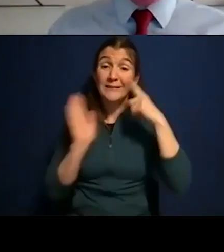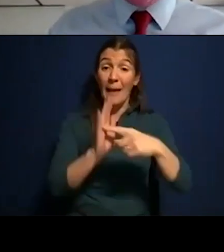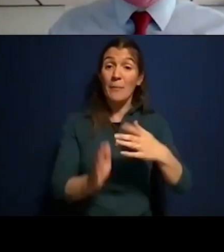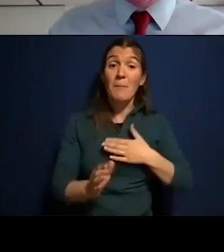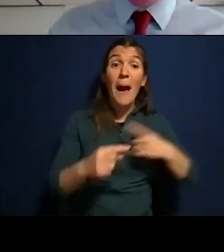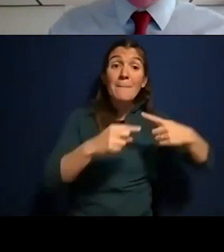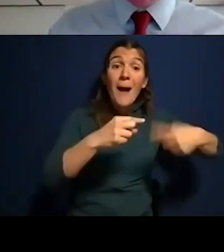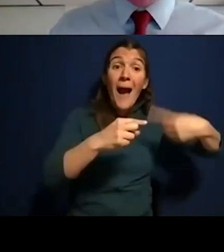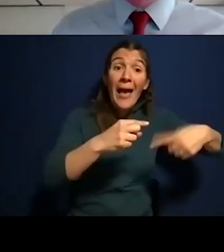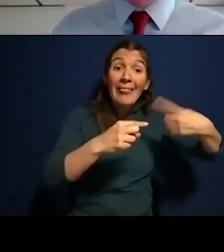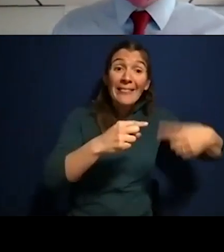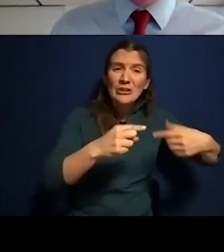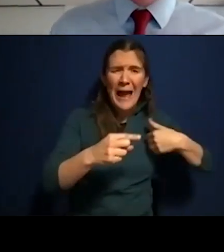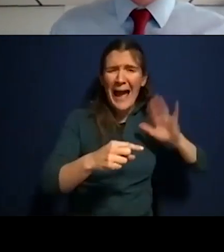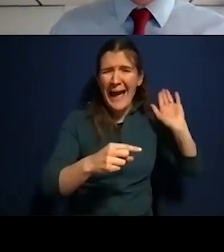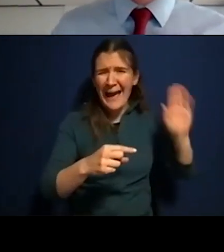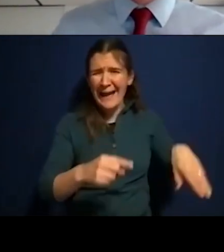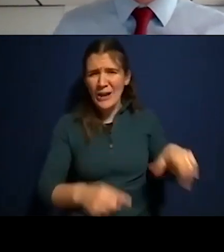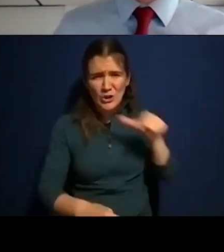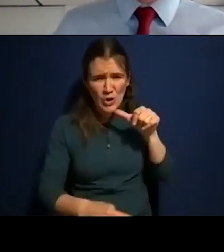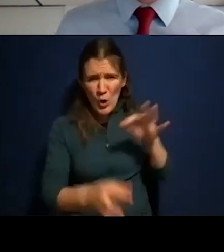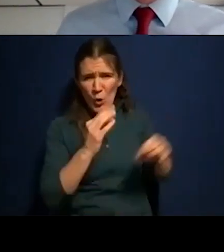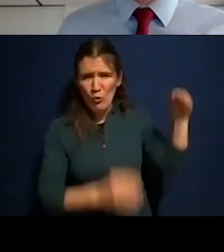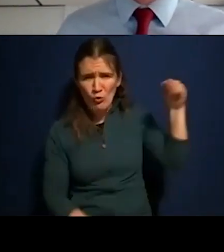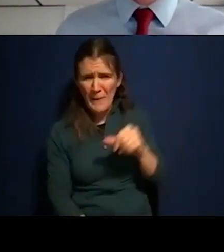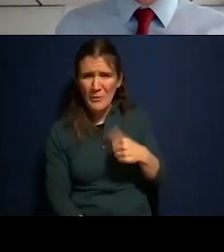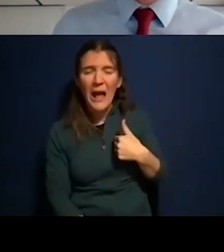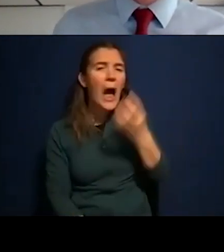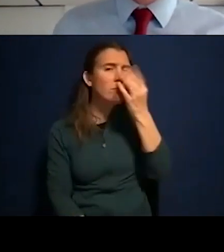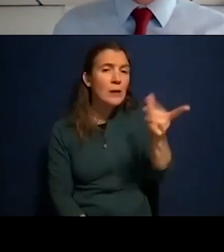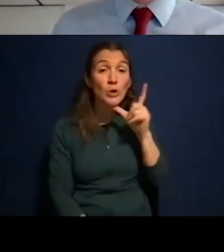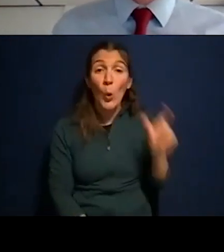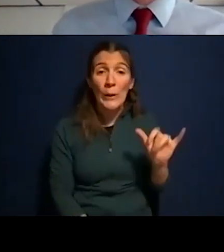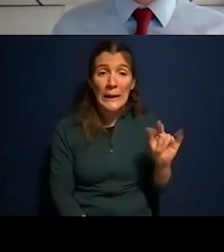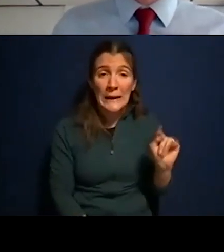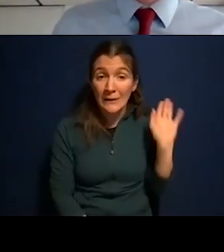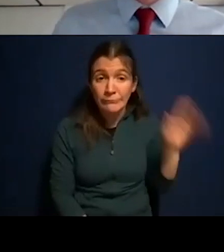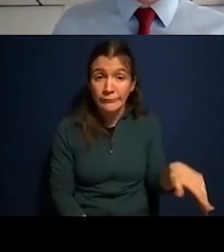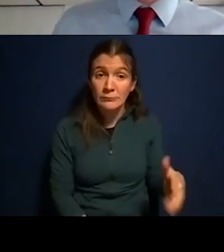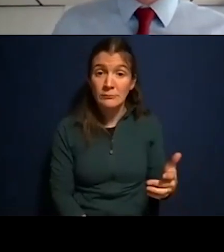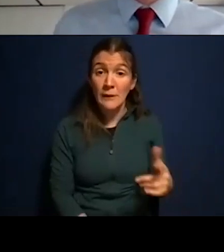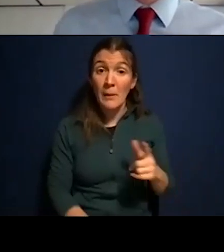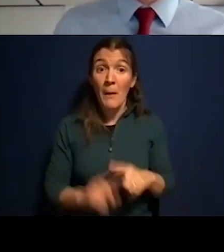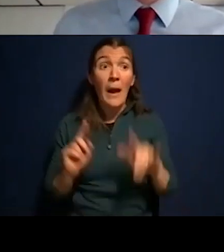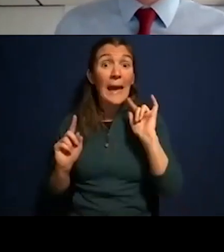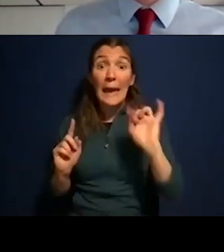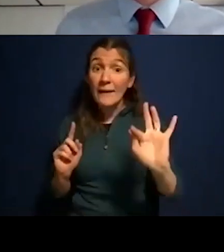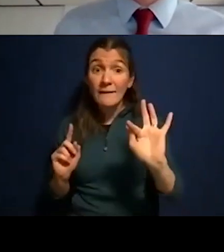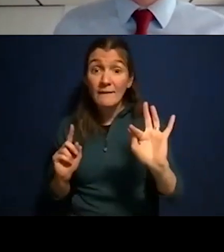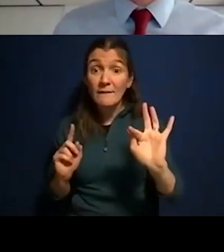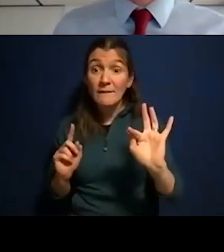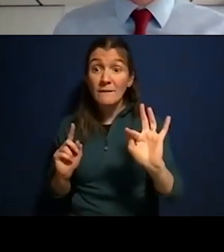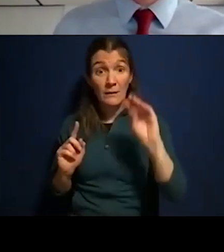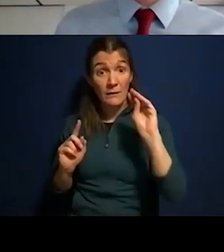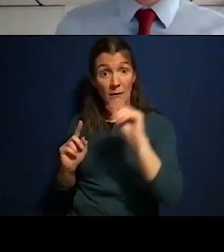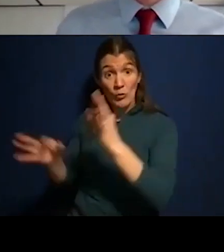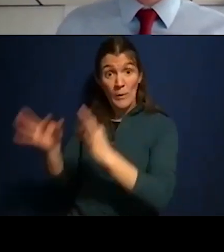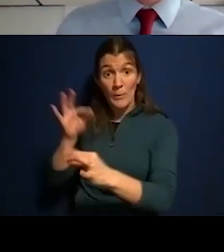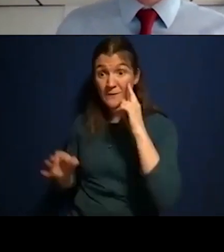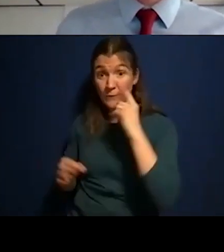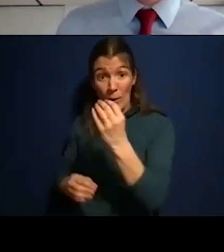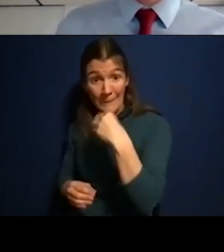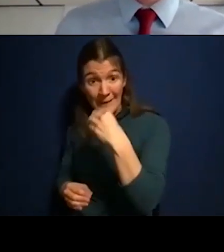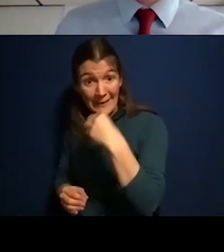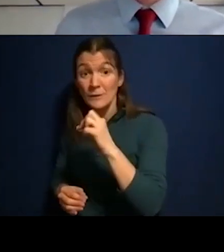mileage expenses, how I don't bother seeking reimbursement for them because I just don't need it, you know? But if getting reimbursed for these